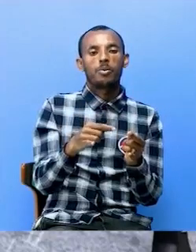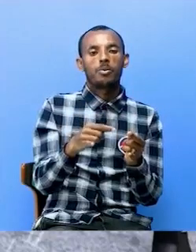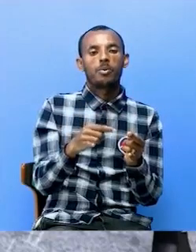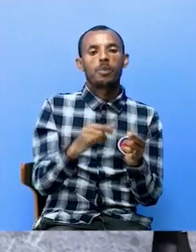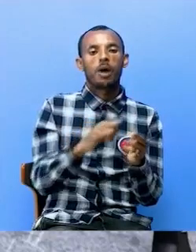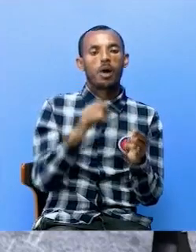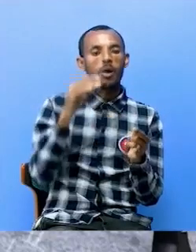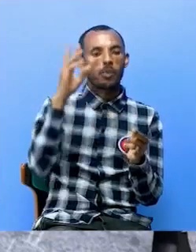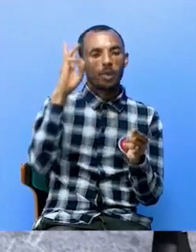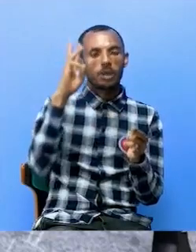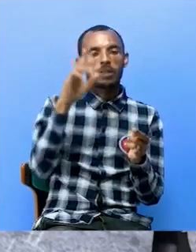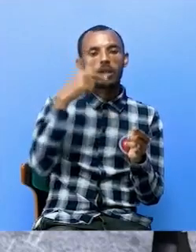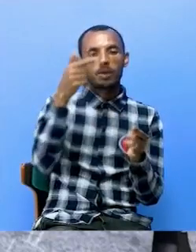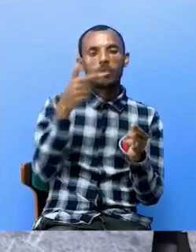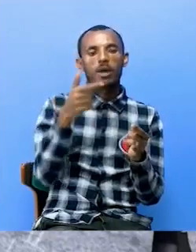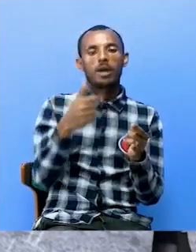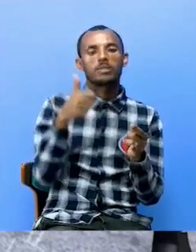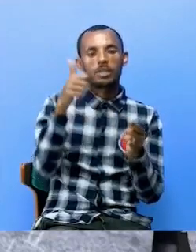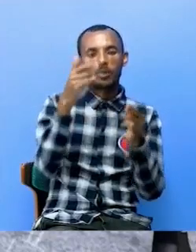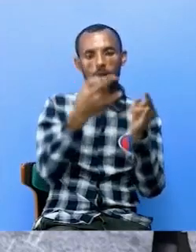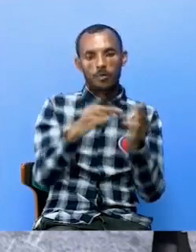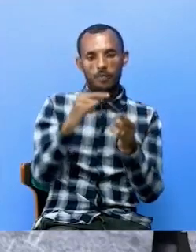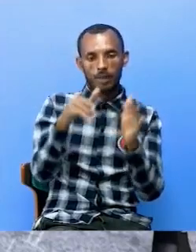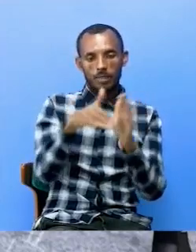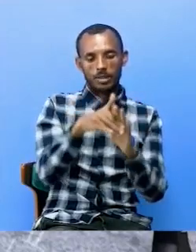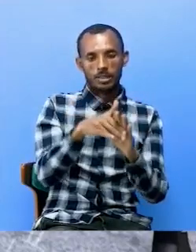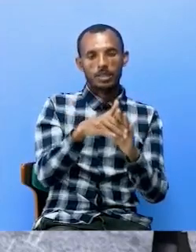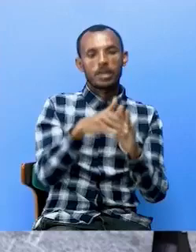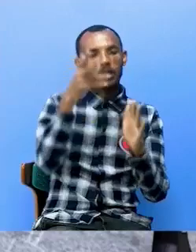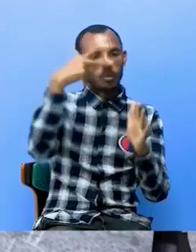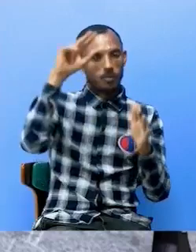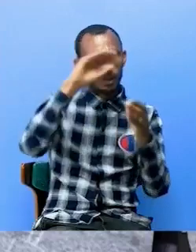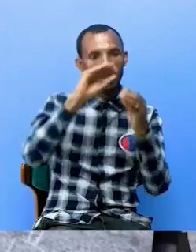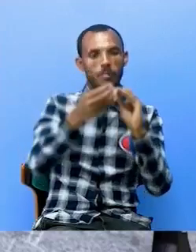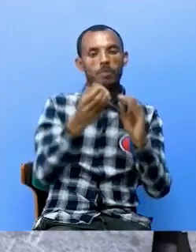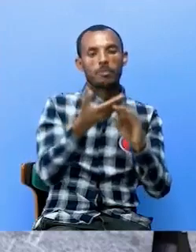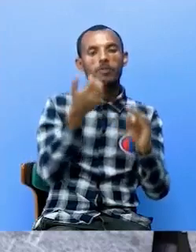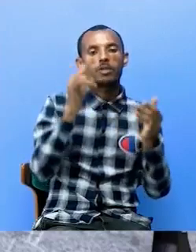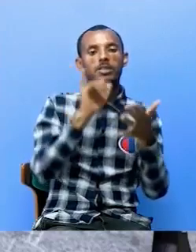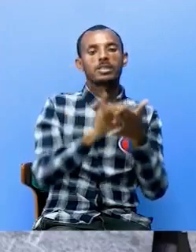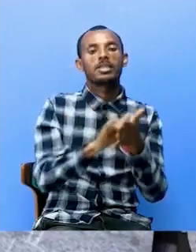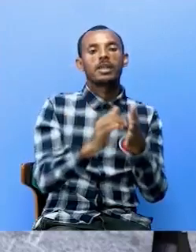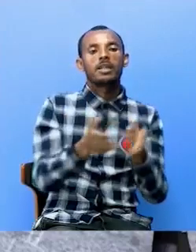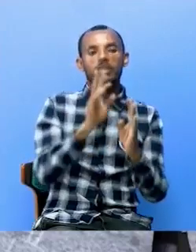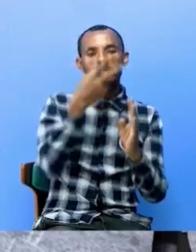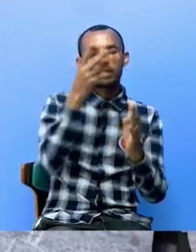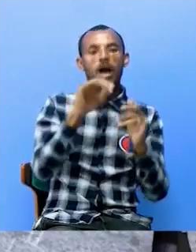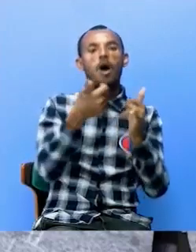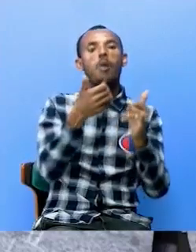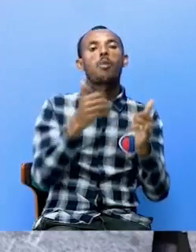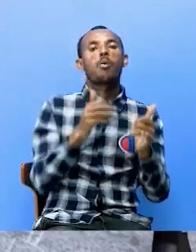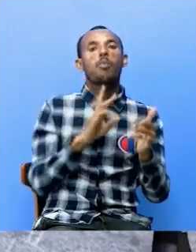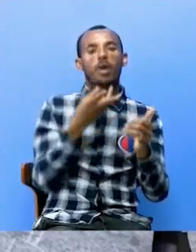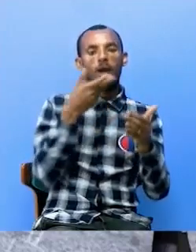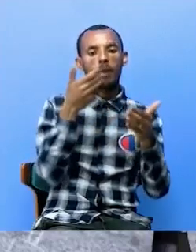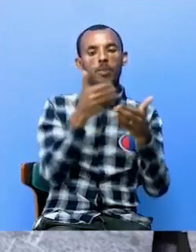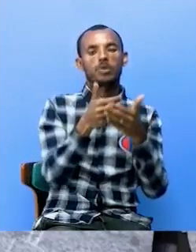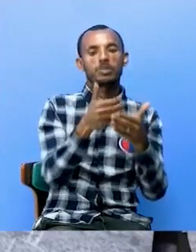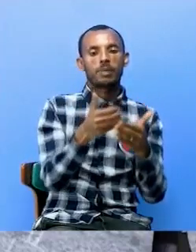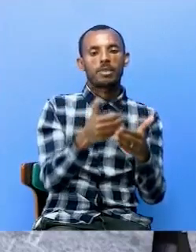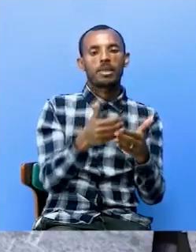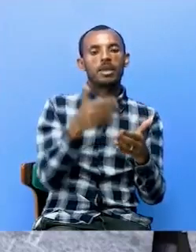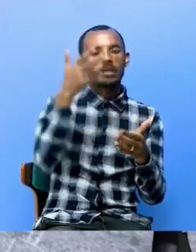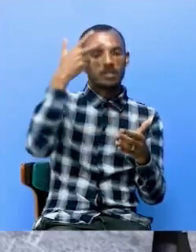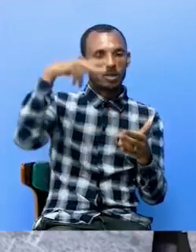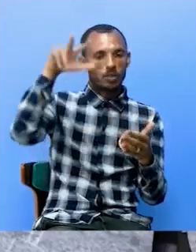I will tell you the other ways of representing a cube of a number. But before that, let's see how we can approximate the